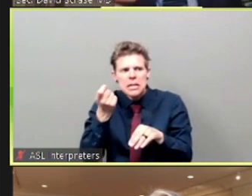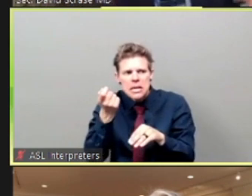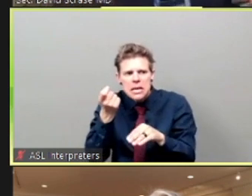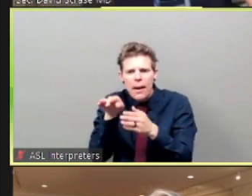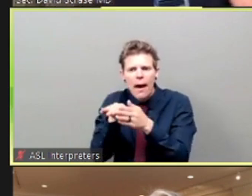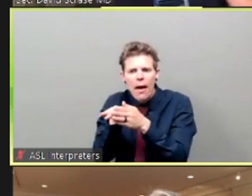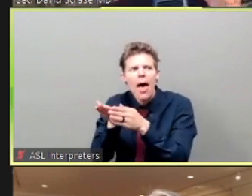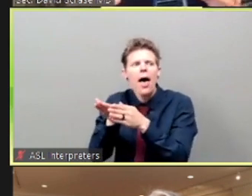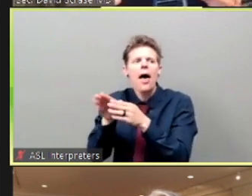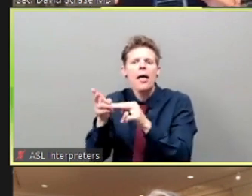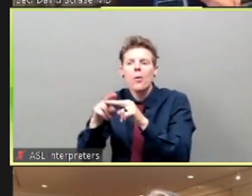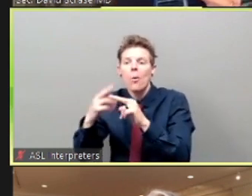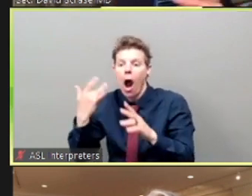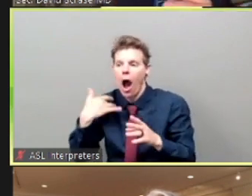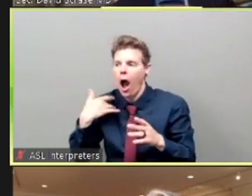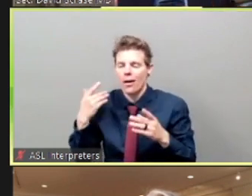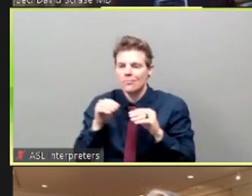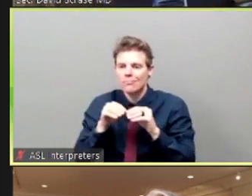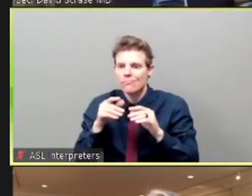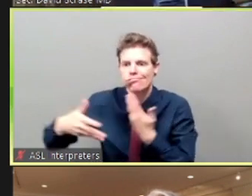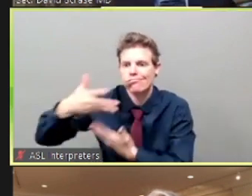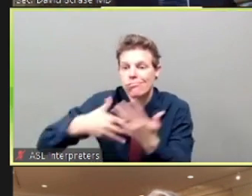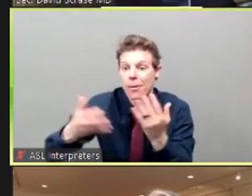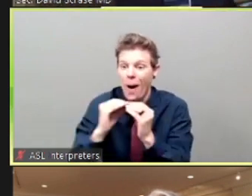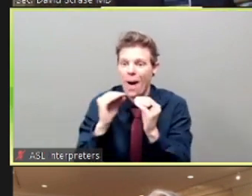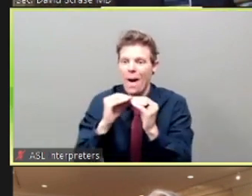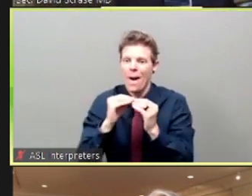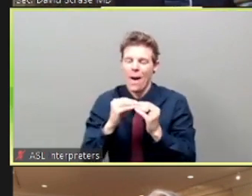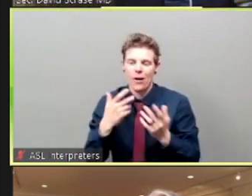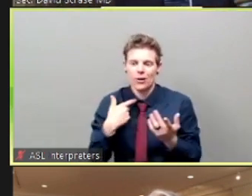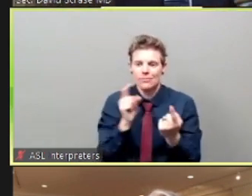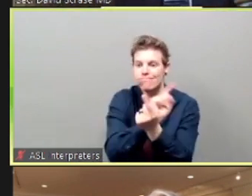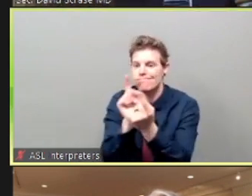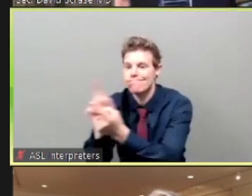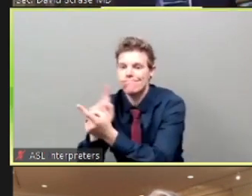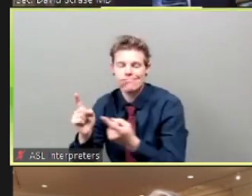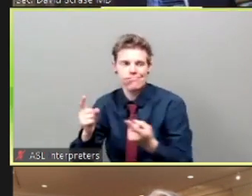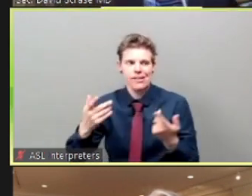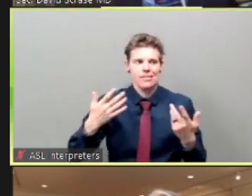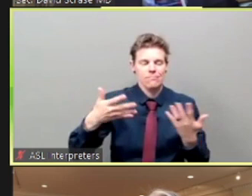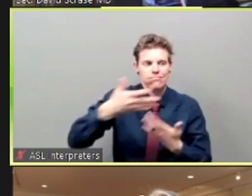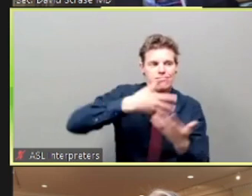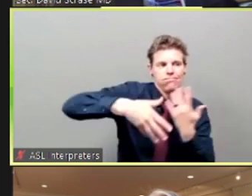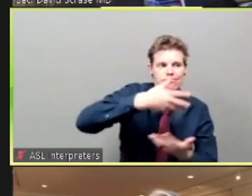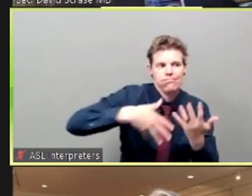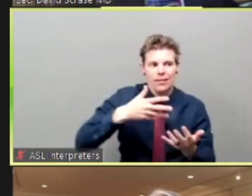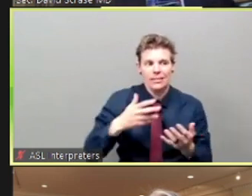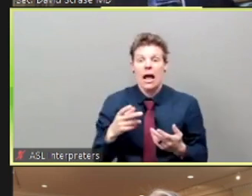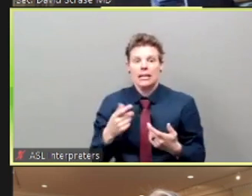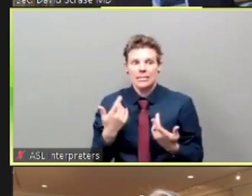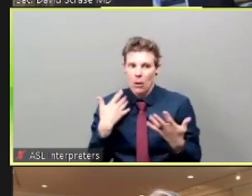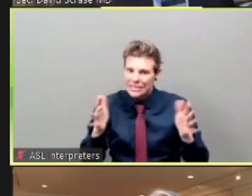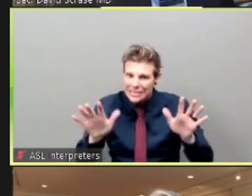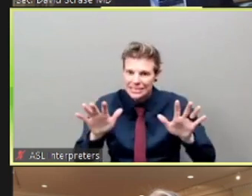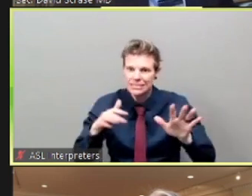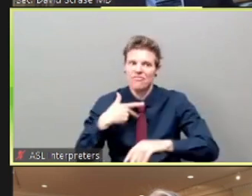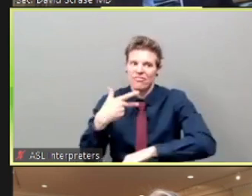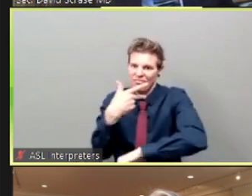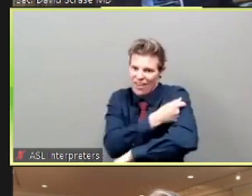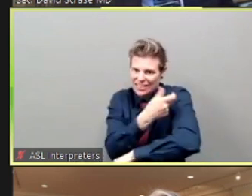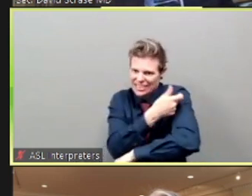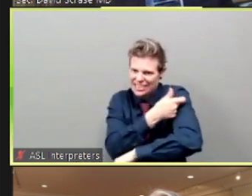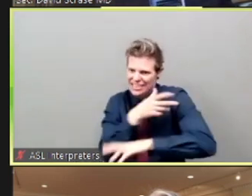and interacting more with each other, pushed down the other way by the effect of the vaccine. So the other thing